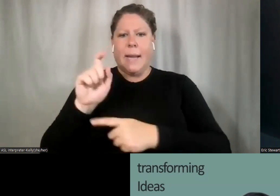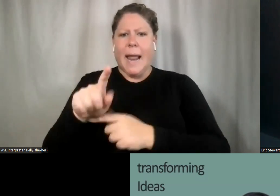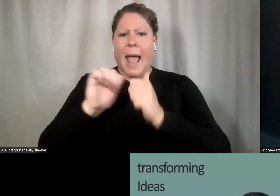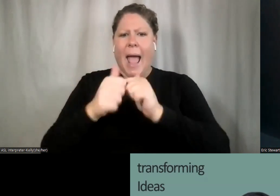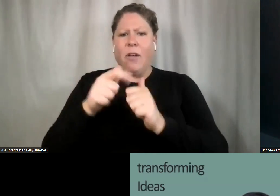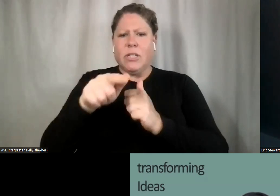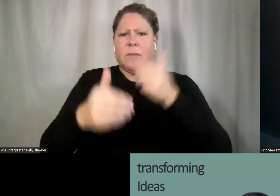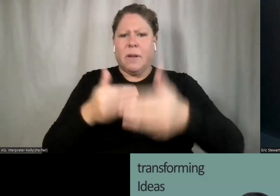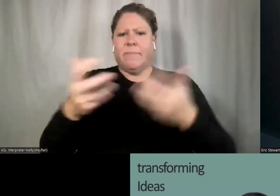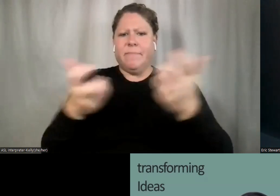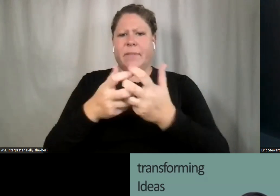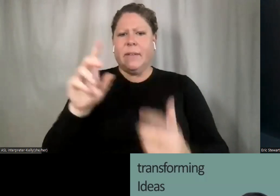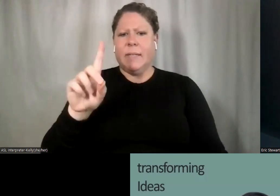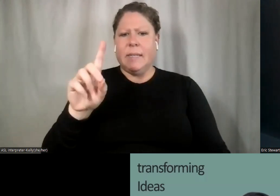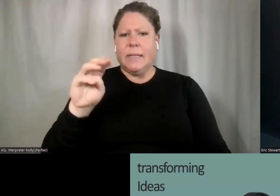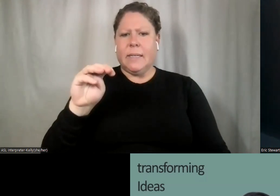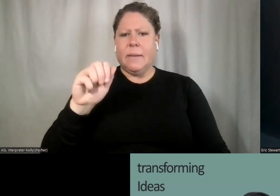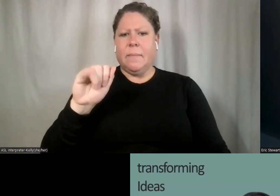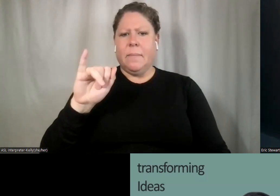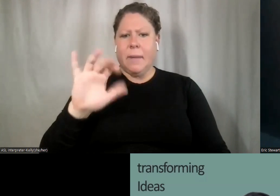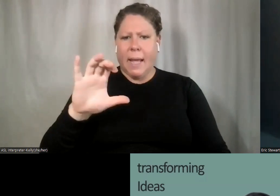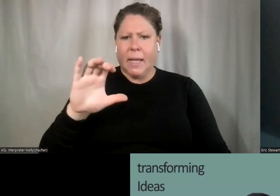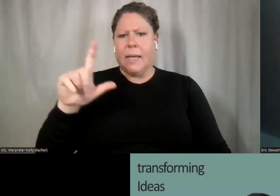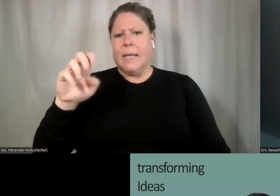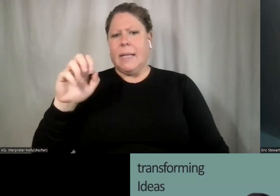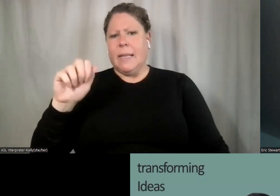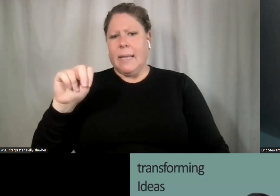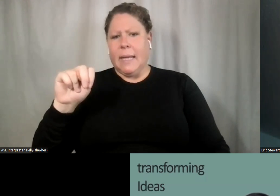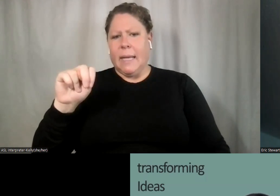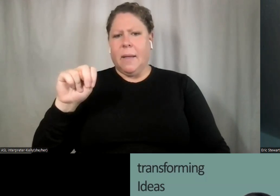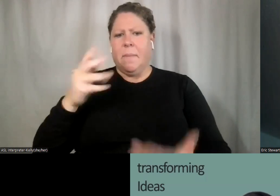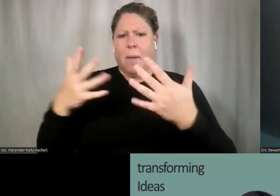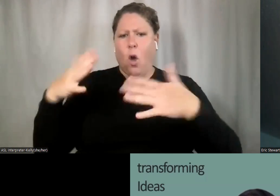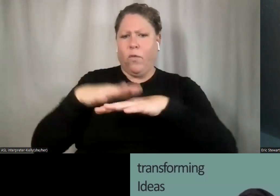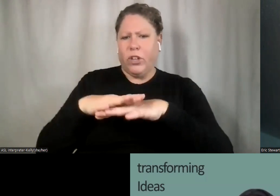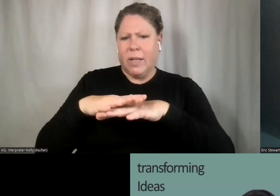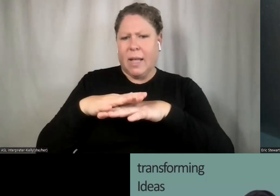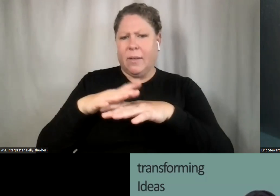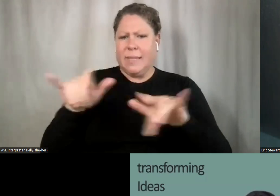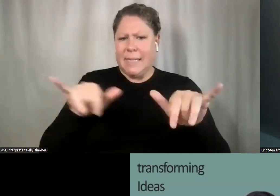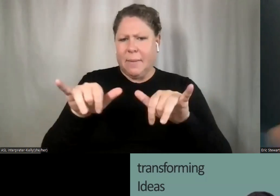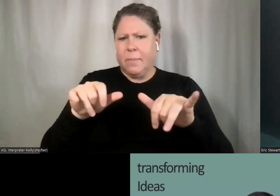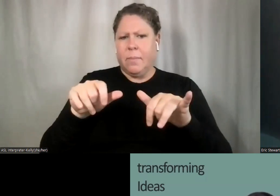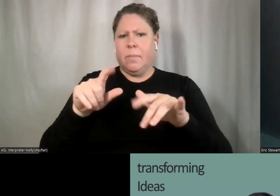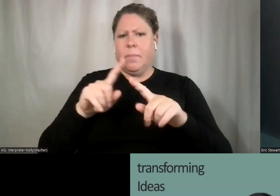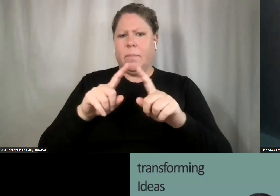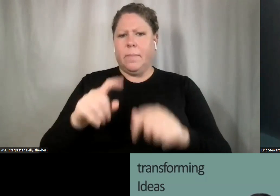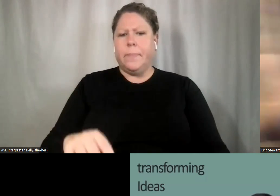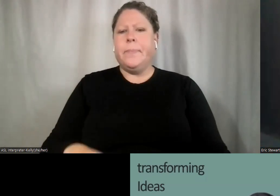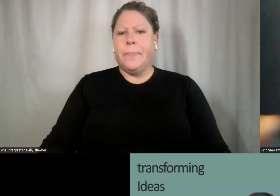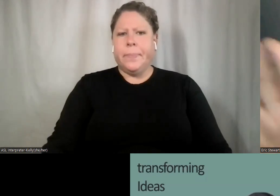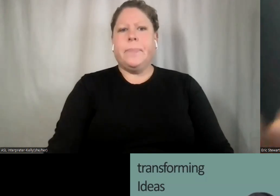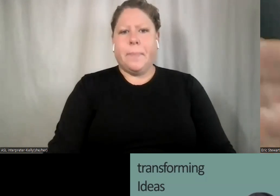Lean? There is definitely overlapping steps with DMAIC and Lean, but it seems like more of a condensed version plus other aspects. This can be